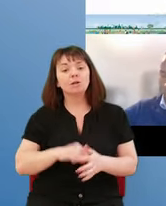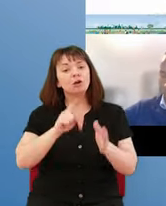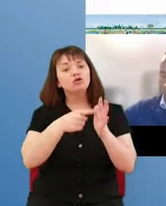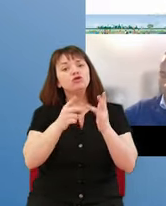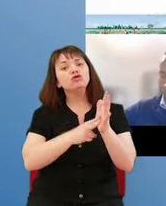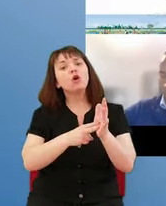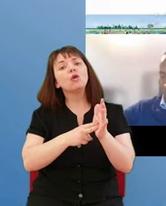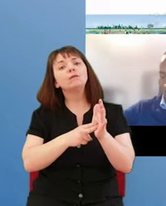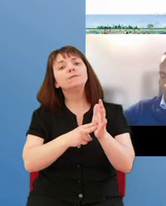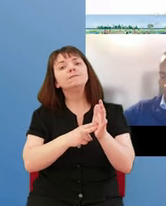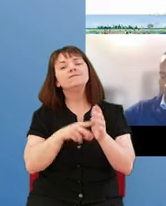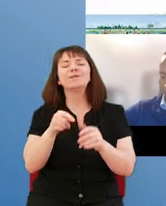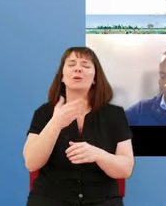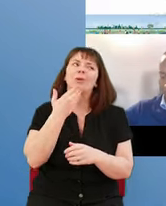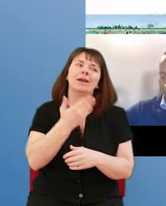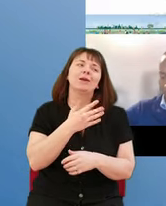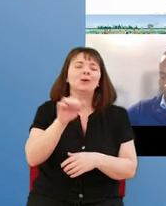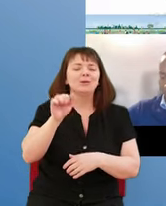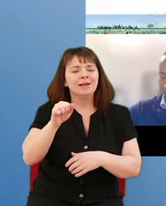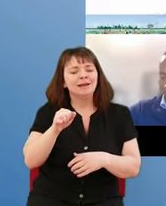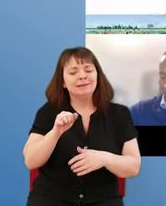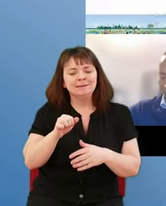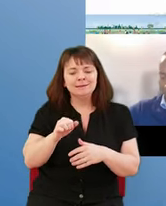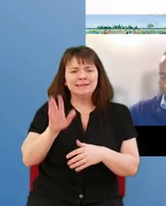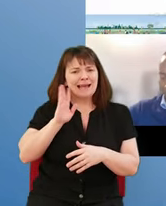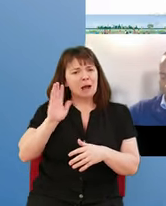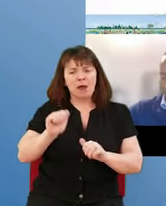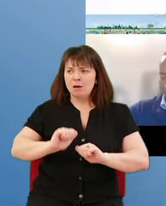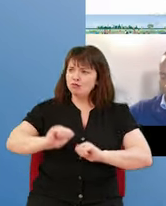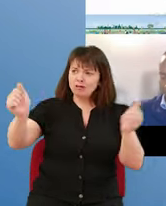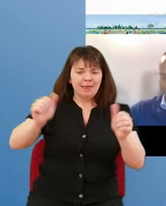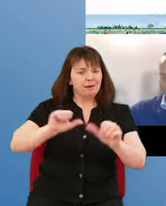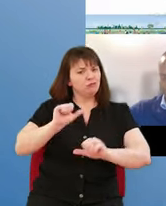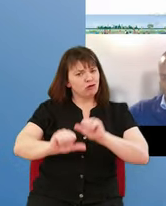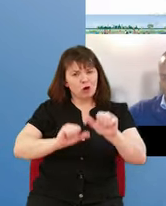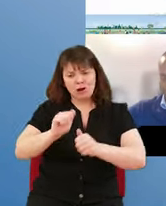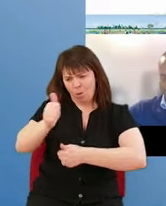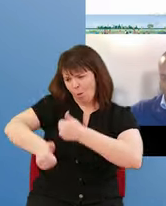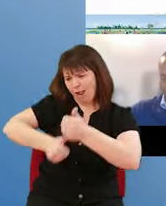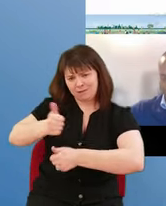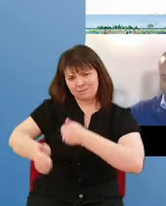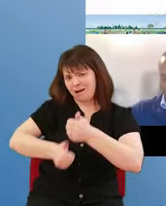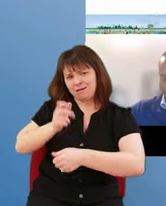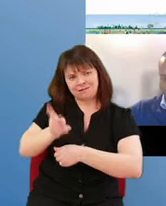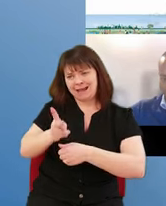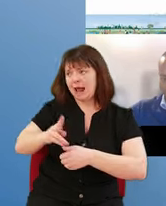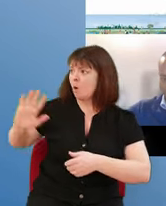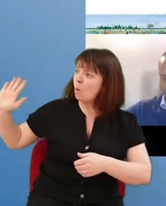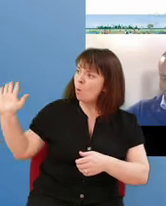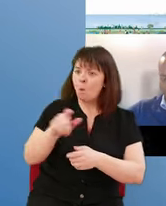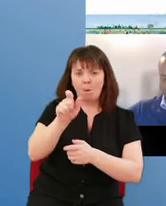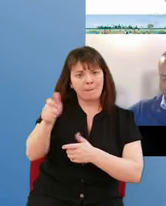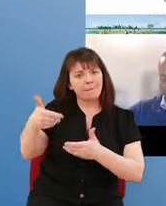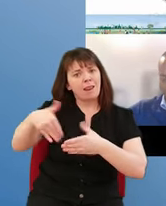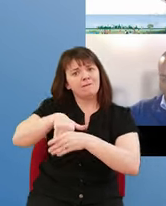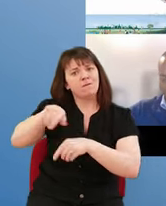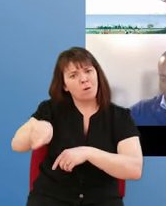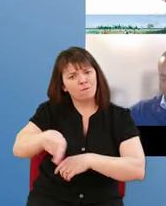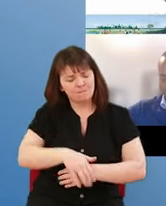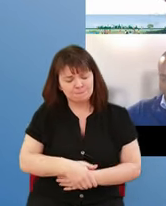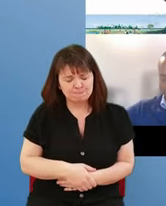and everybody that's been involved with this. My question is similarly around the decommissioned services, because I know that there's been some